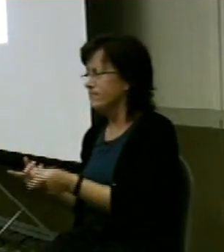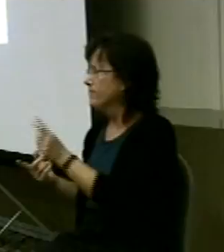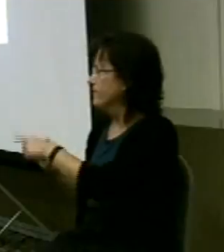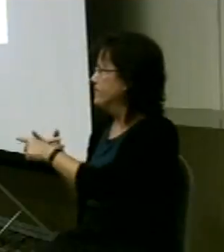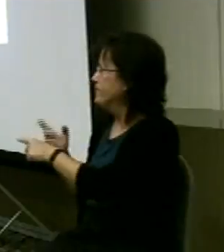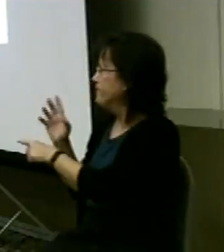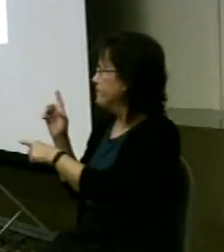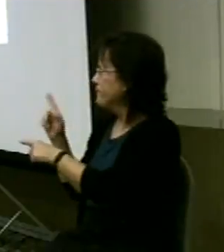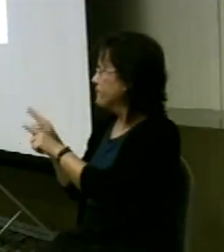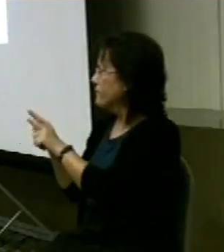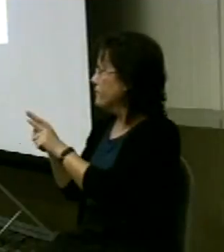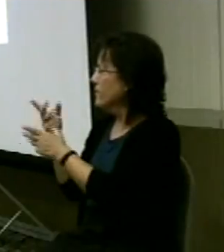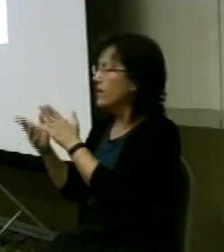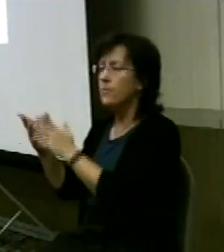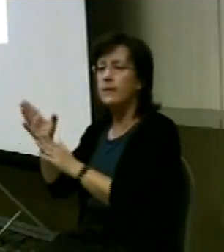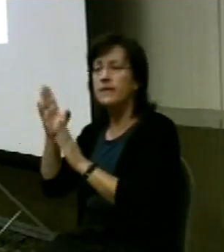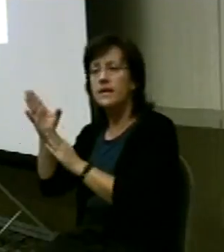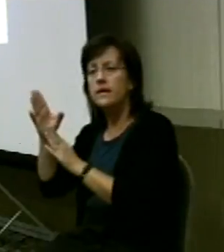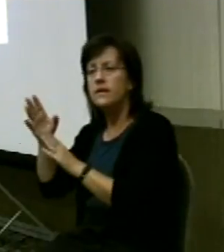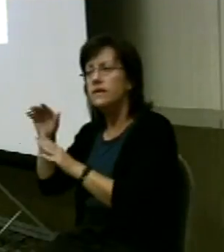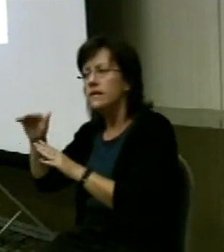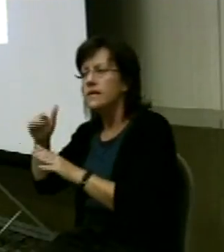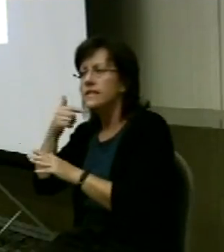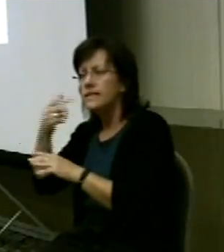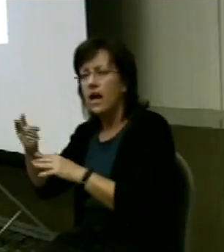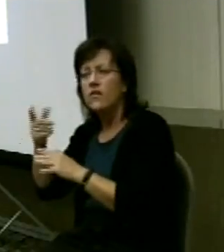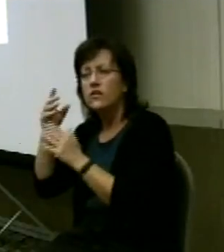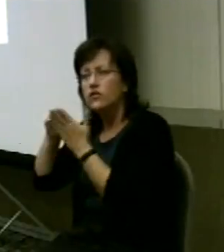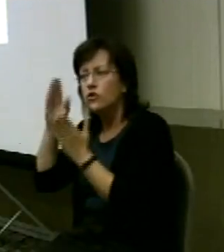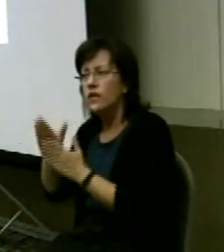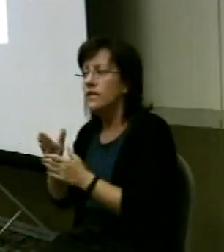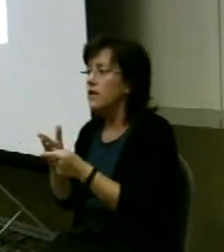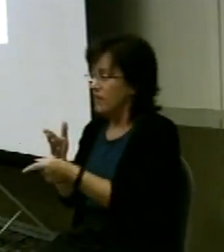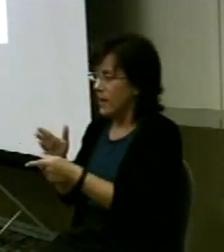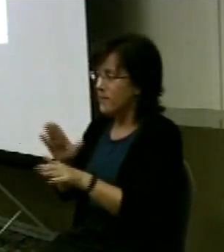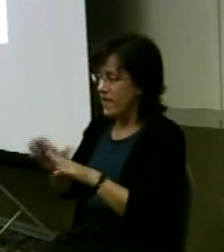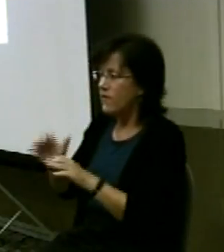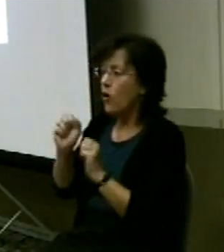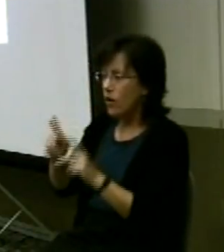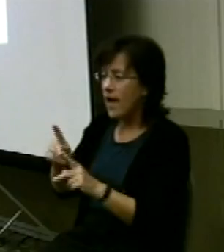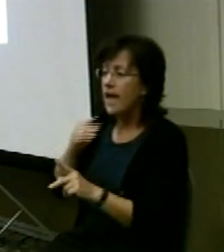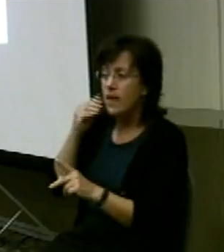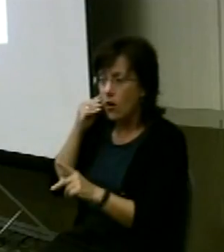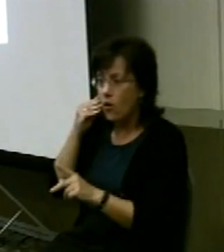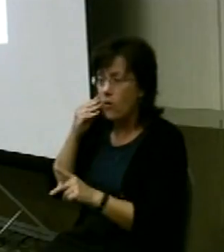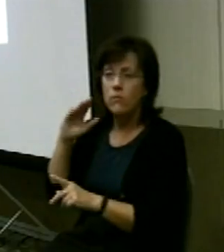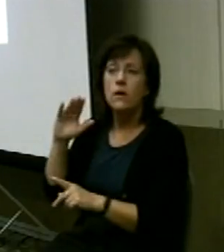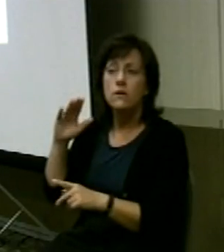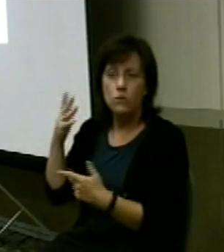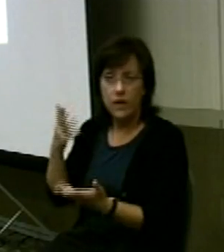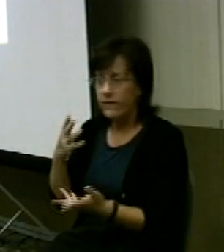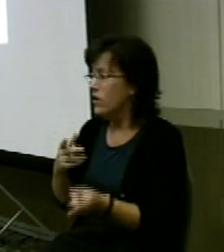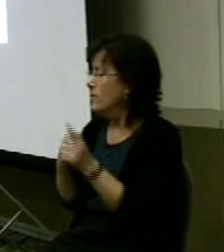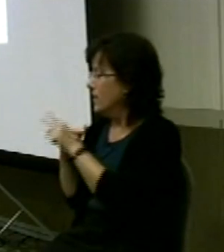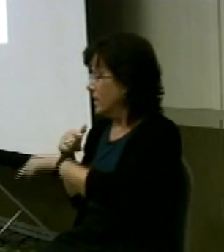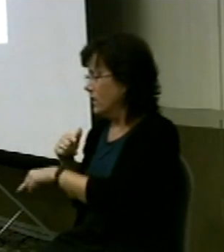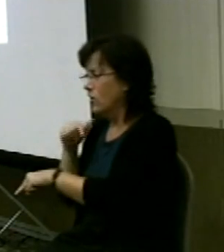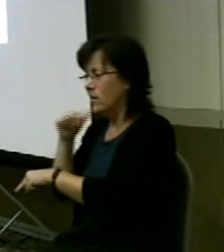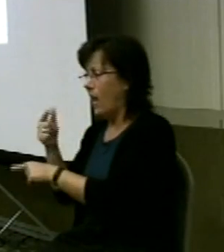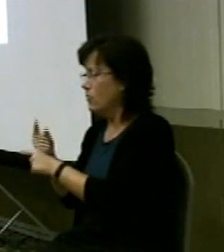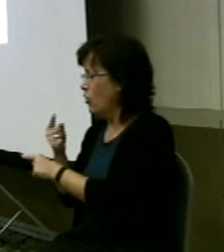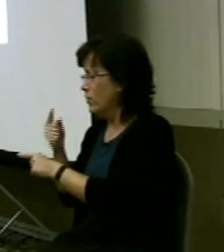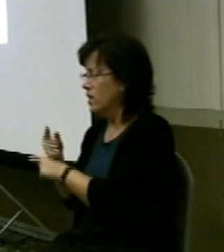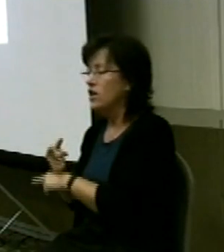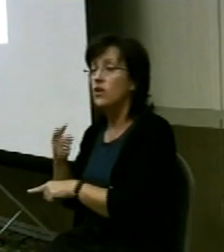behavior is incorrect, because it may be okay at home. Mm-hmm. It may be okay to hit your sibling at home, so you bring that behavior to school, and you think